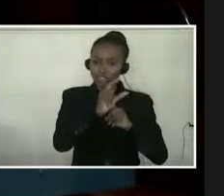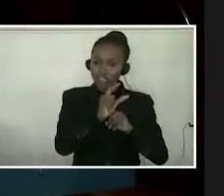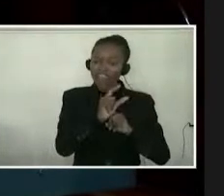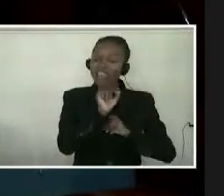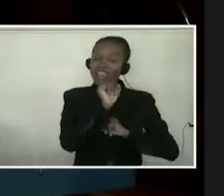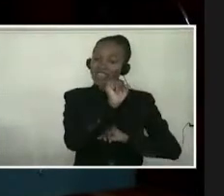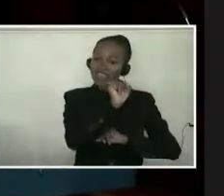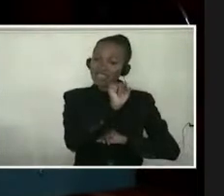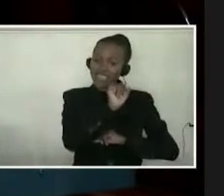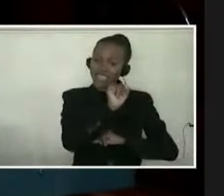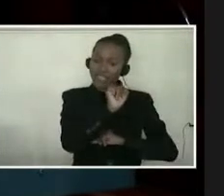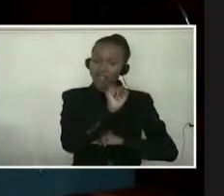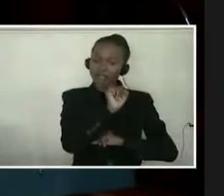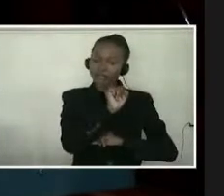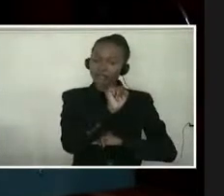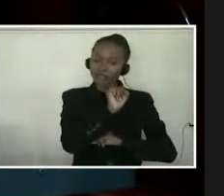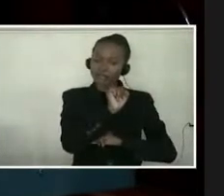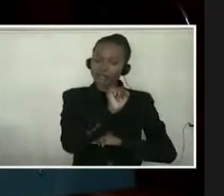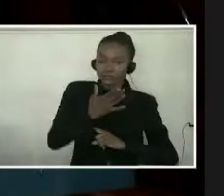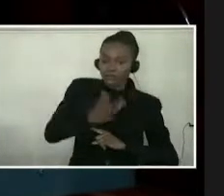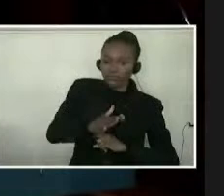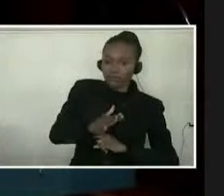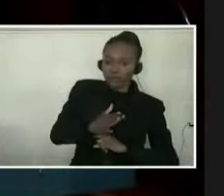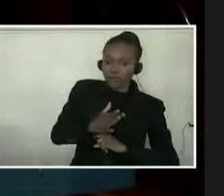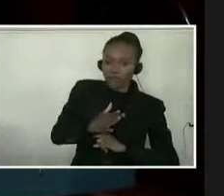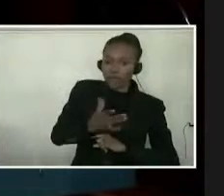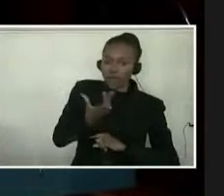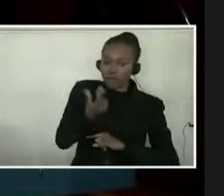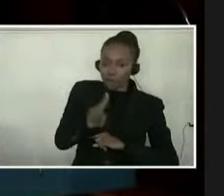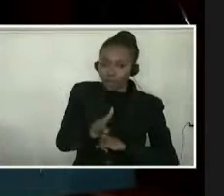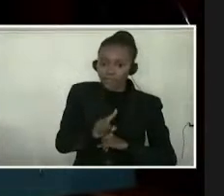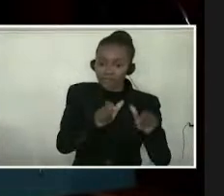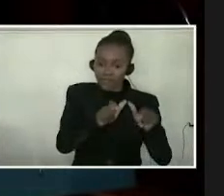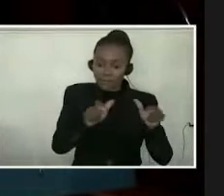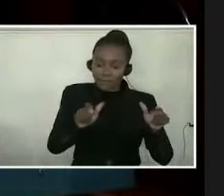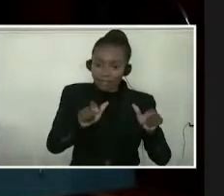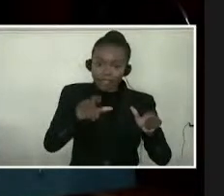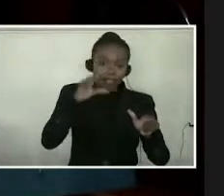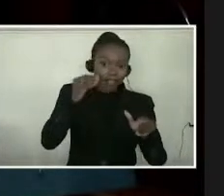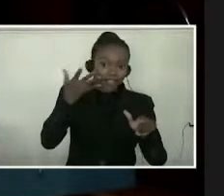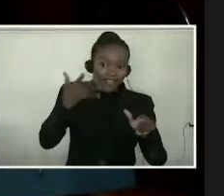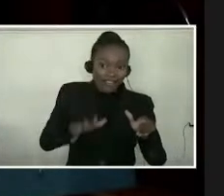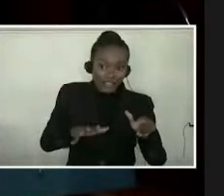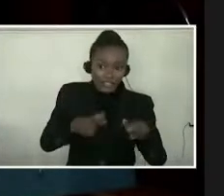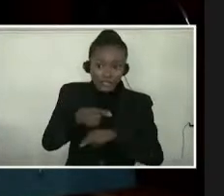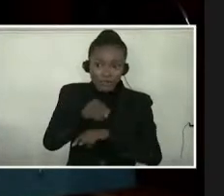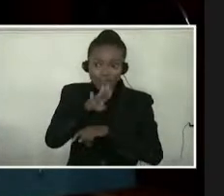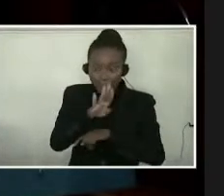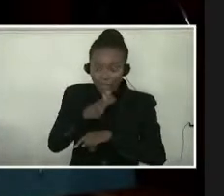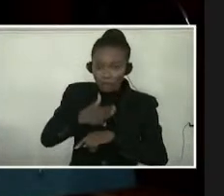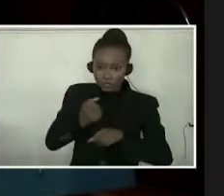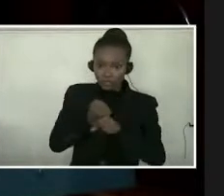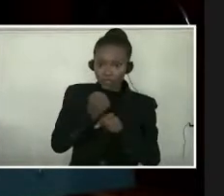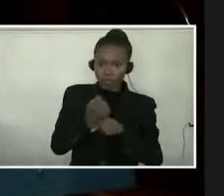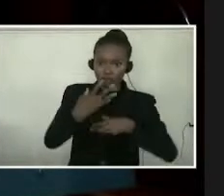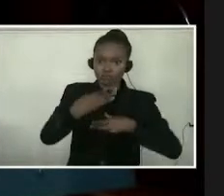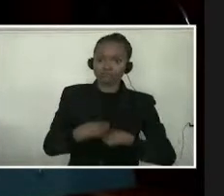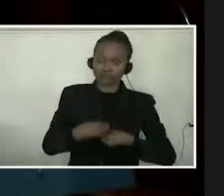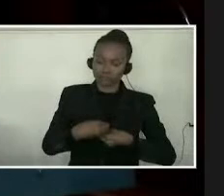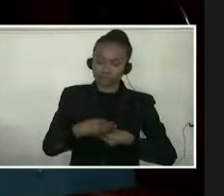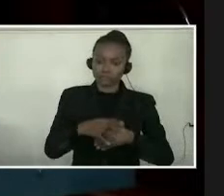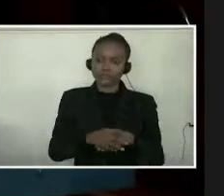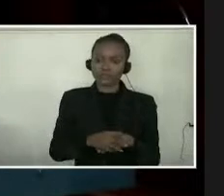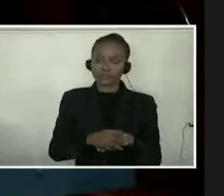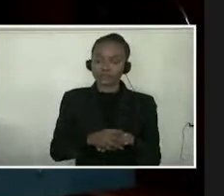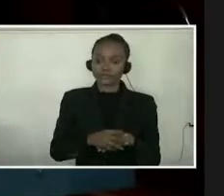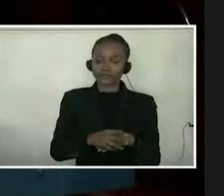work with the vulnerable groups the province or in in the province of kosovo natal through sports